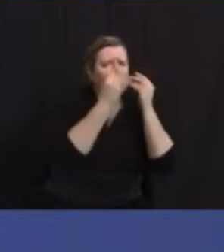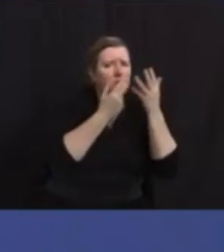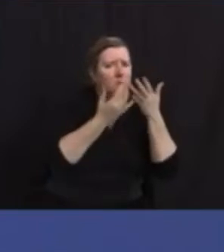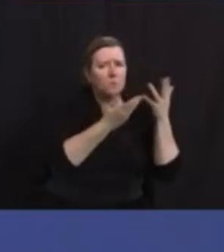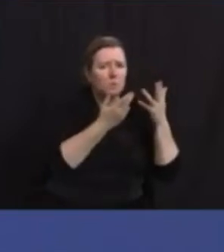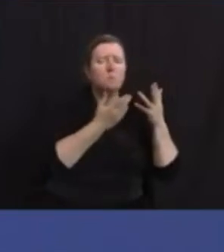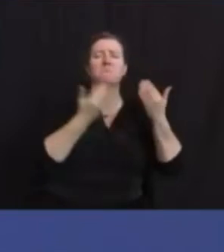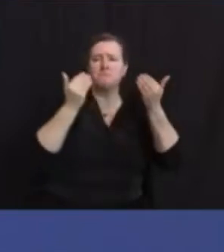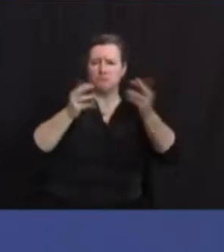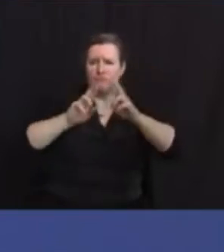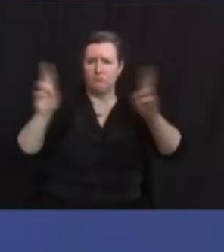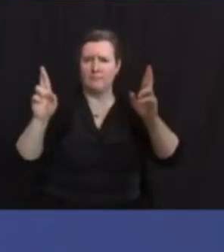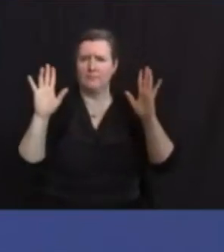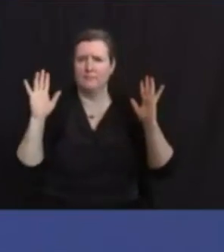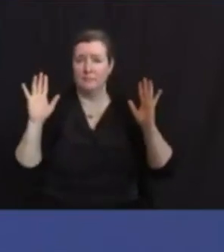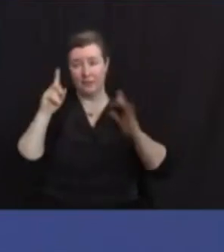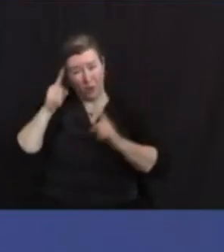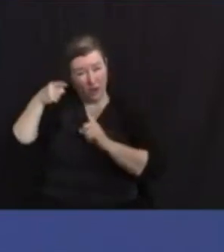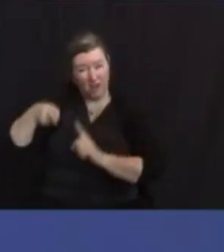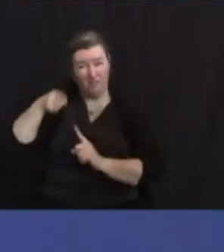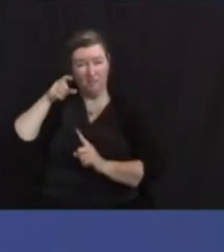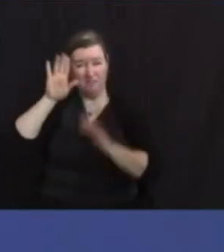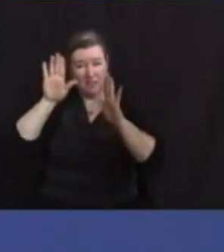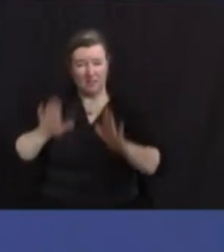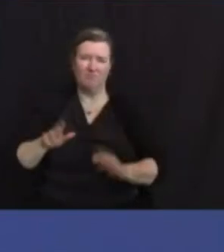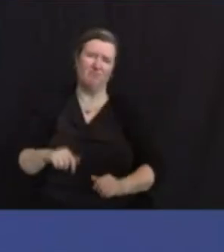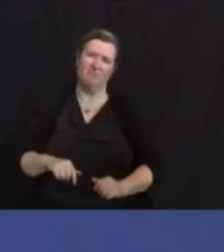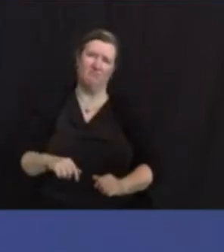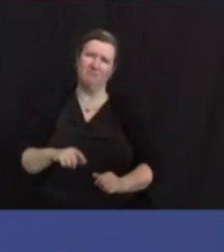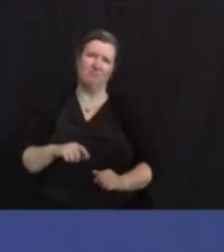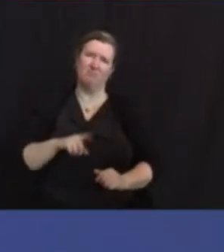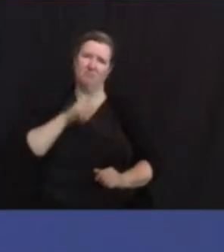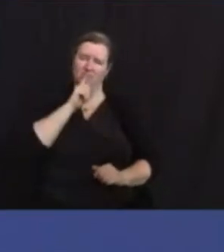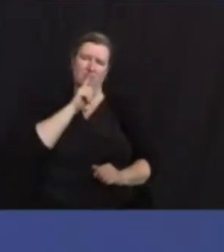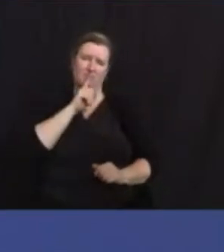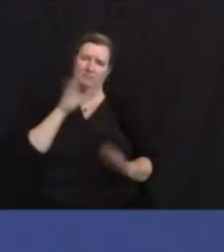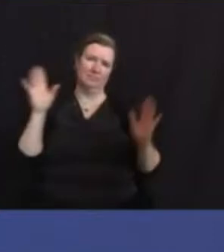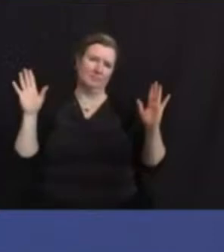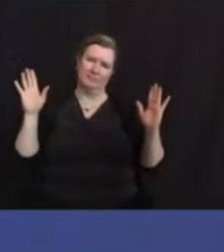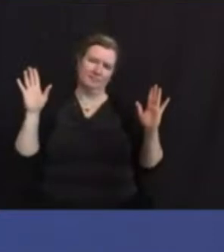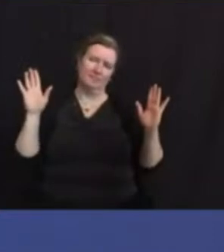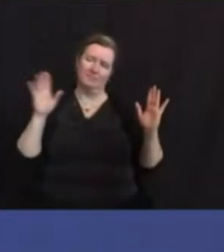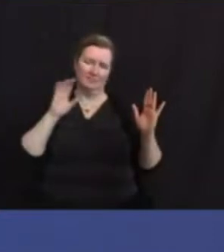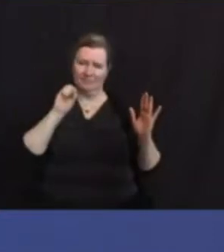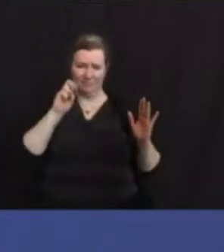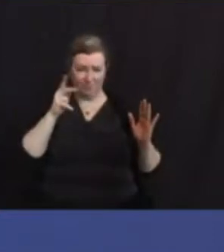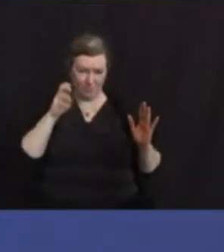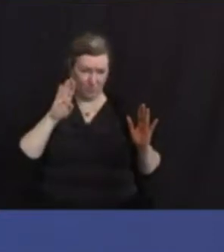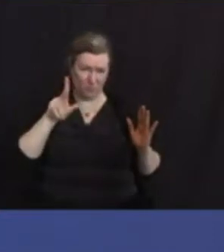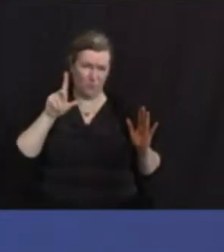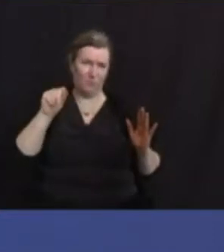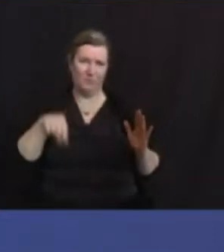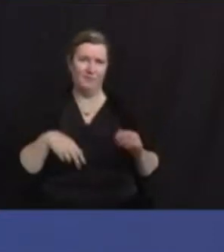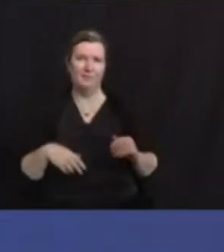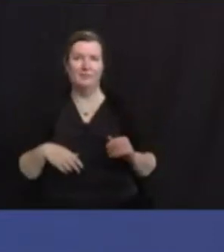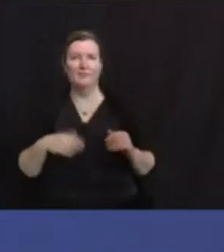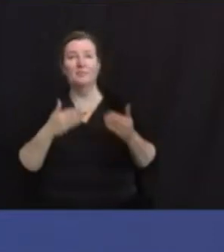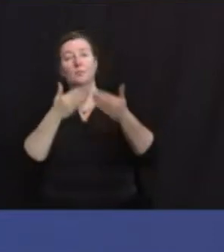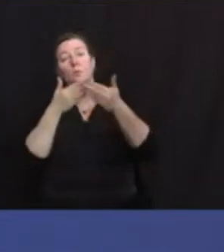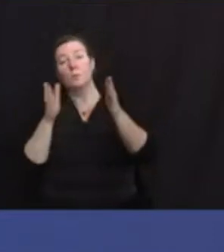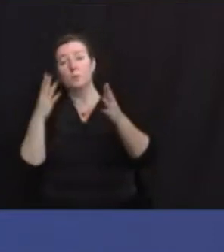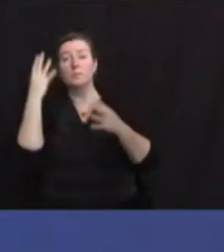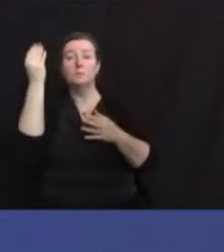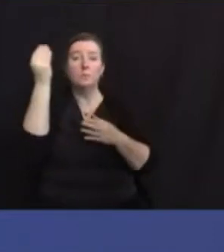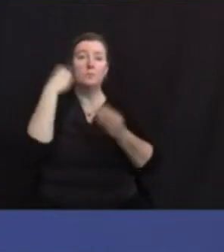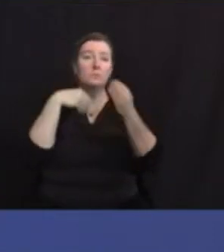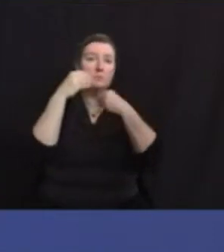It does so happen that it is at this moment. We did open outdoor dining on Monday, June 15. That